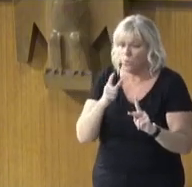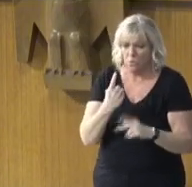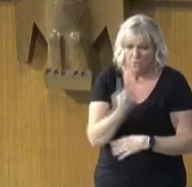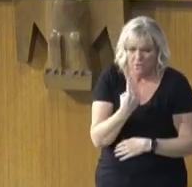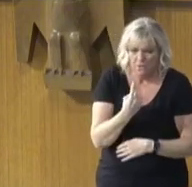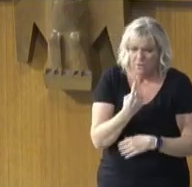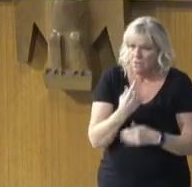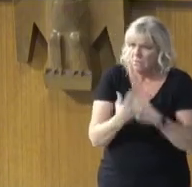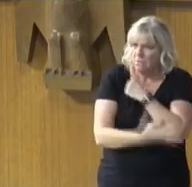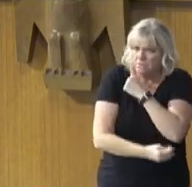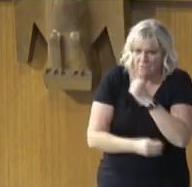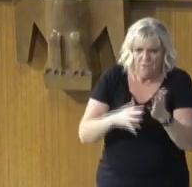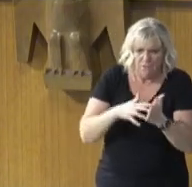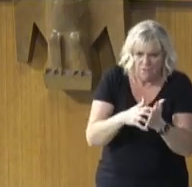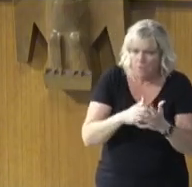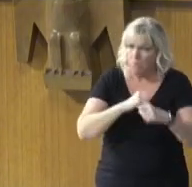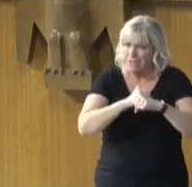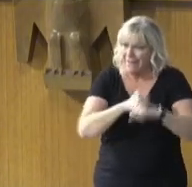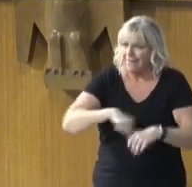us all safe and healthy.